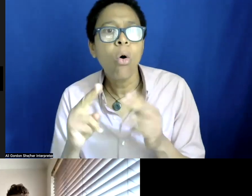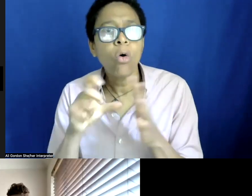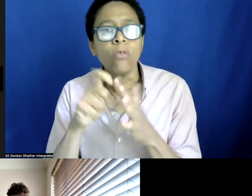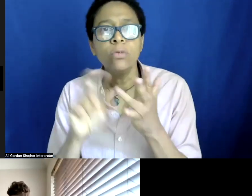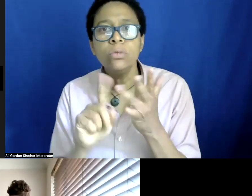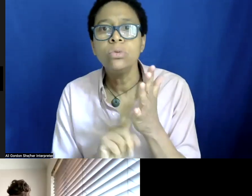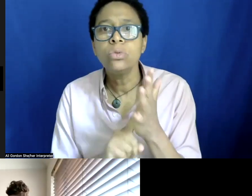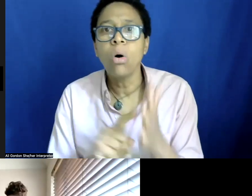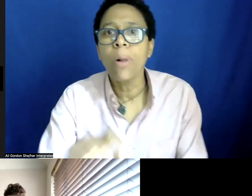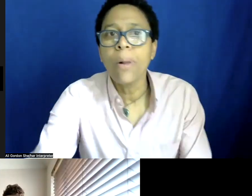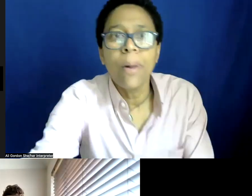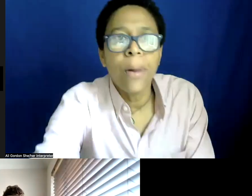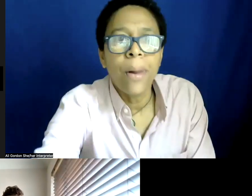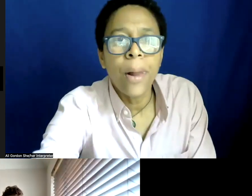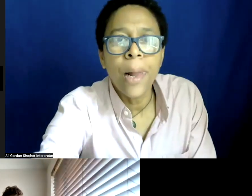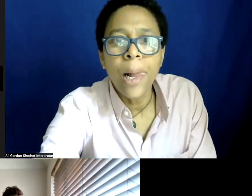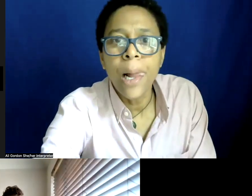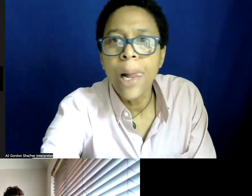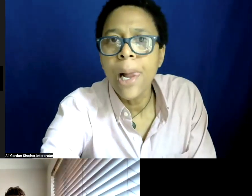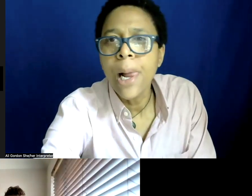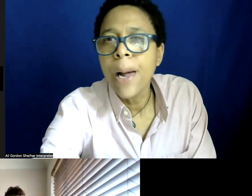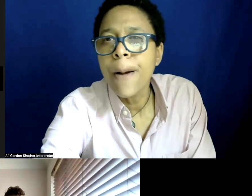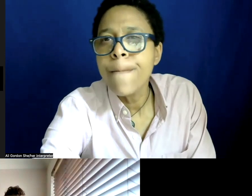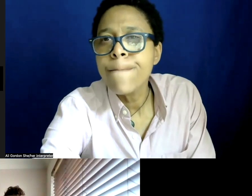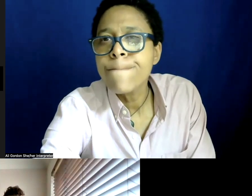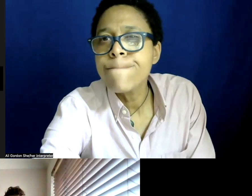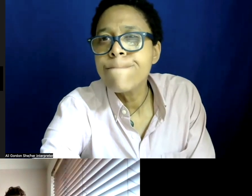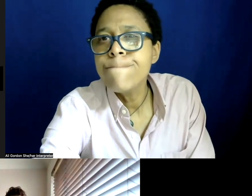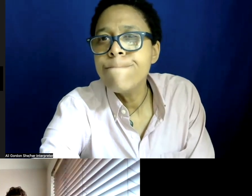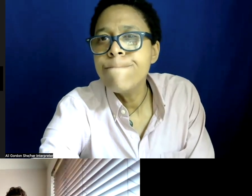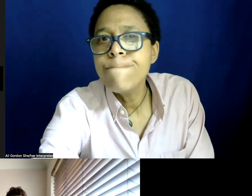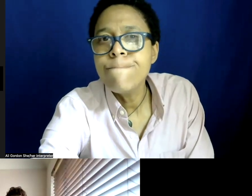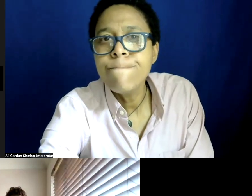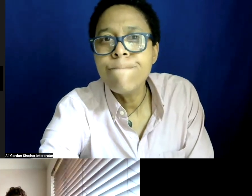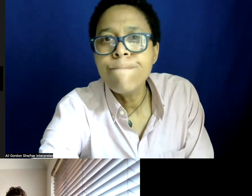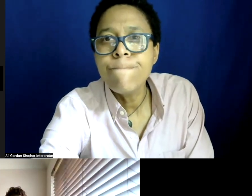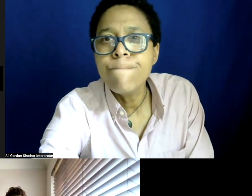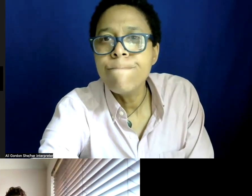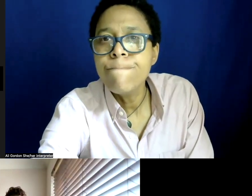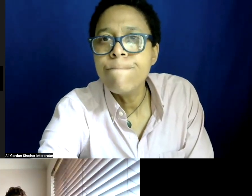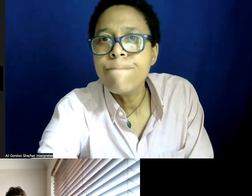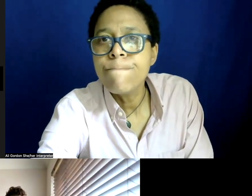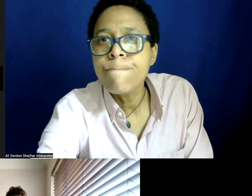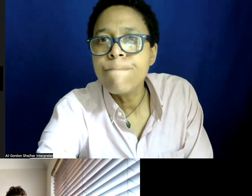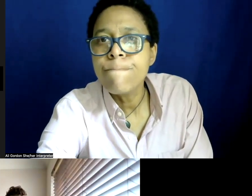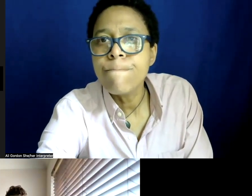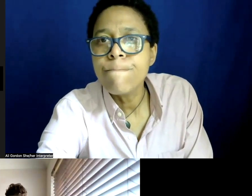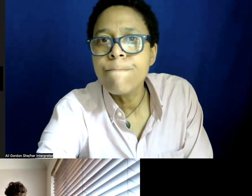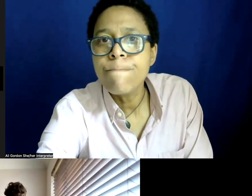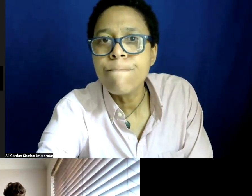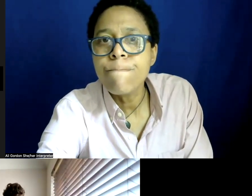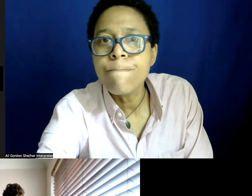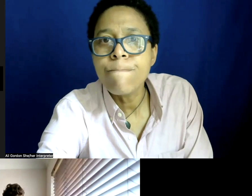Thank you, Kate. So this second half is going to be recorded, but I want to